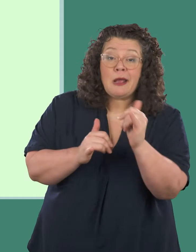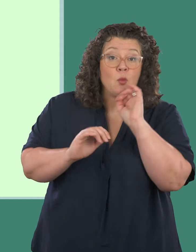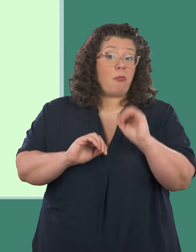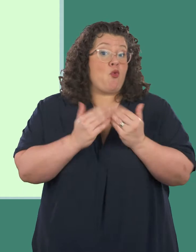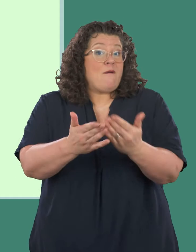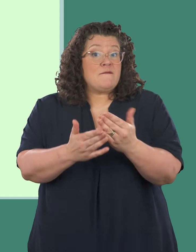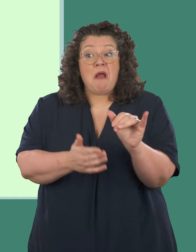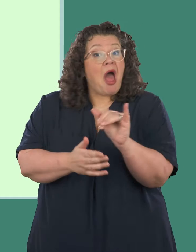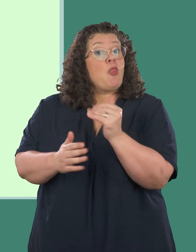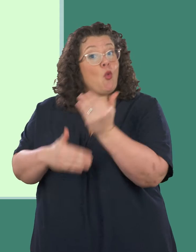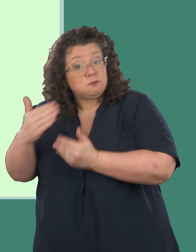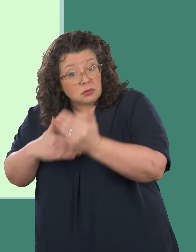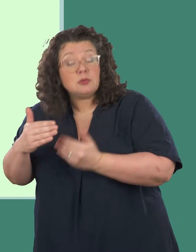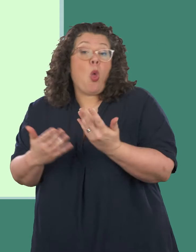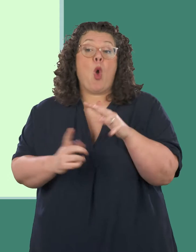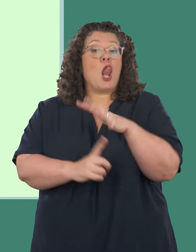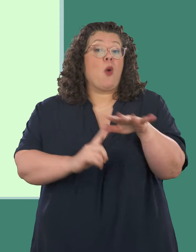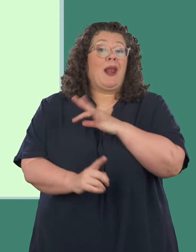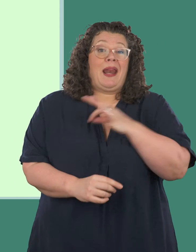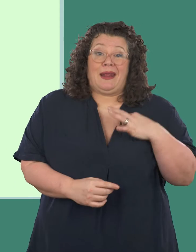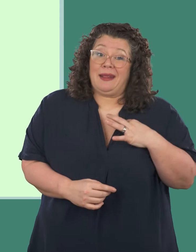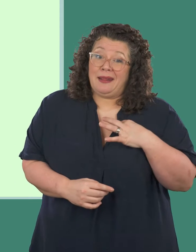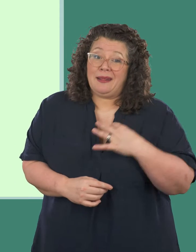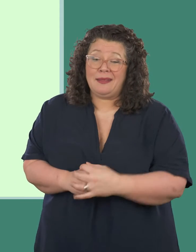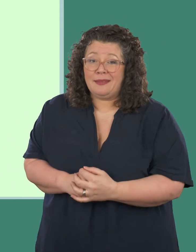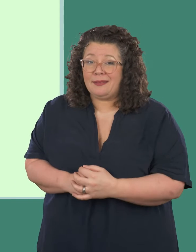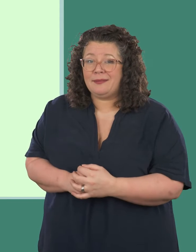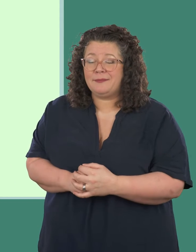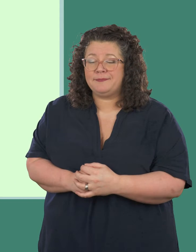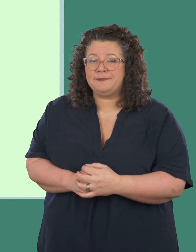A hearing test will be offered in the hospital or at a local clinic.